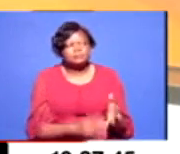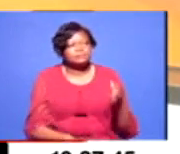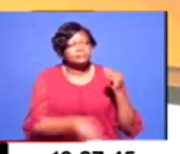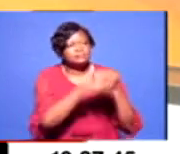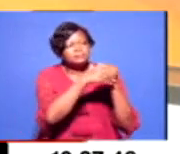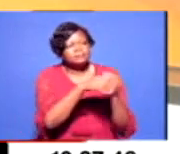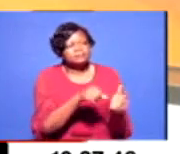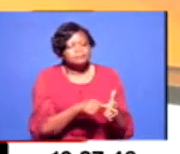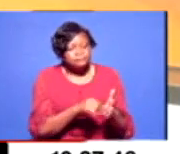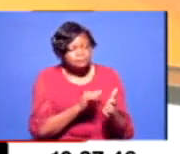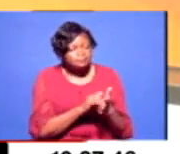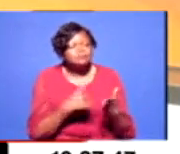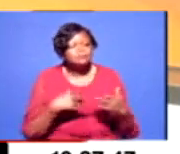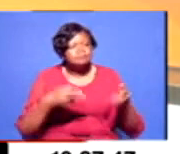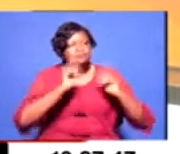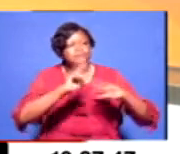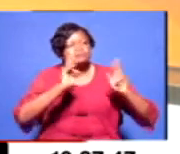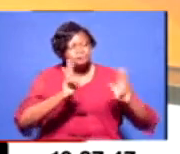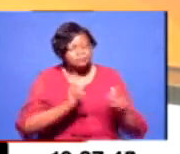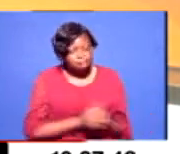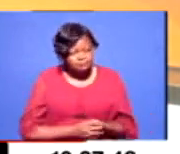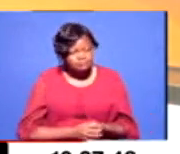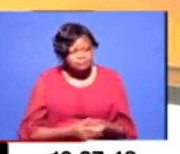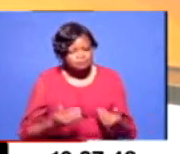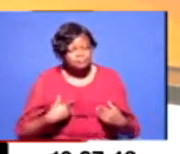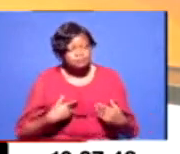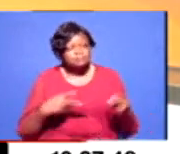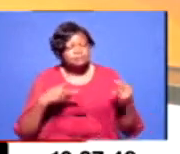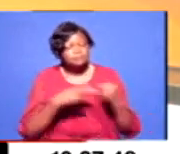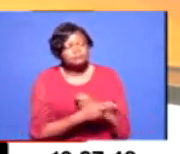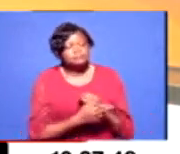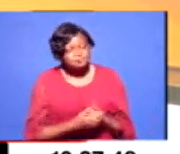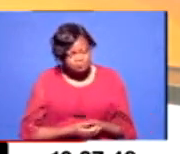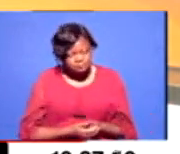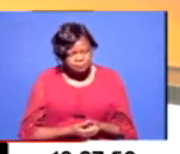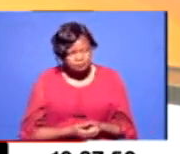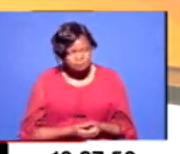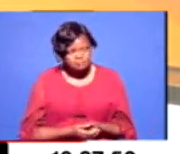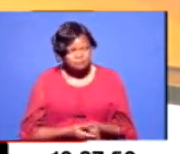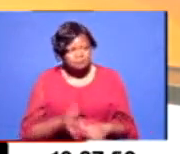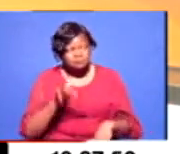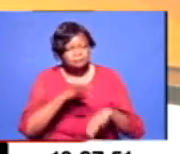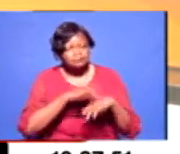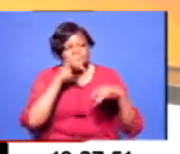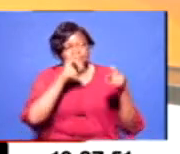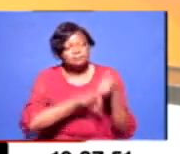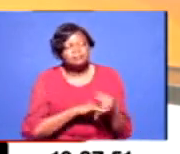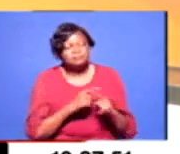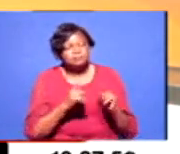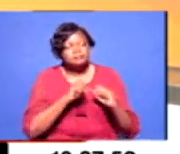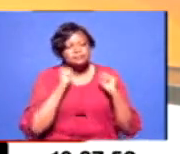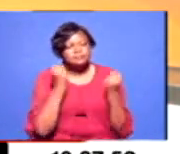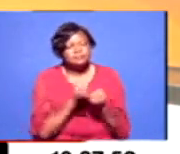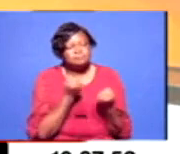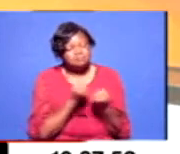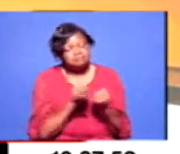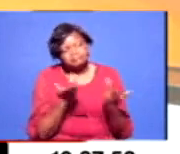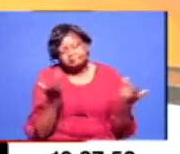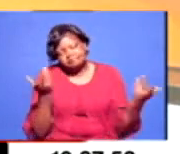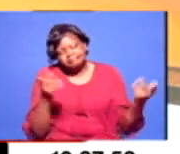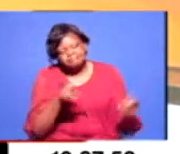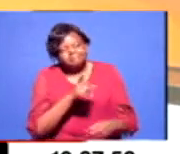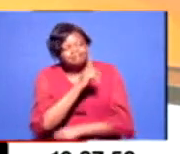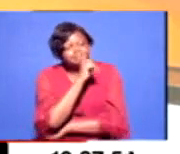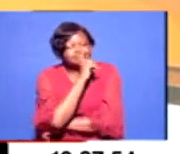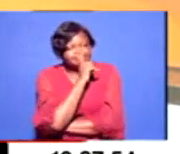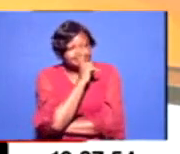have. We even have FGM, early marriages. But the society is a little bit quiet on